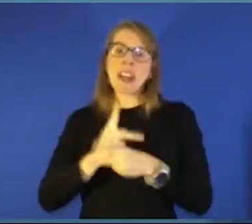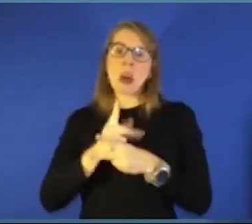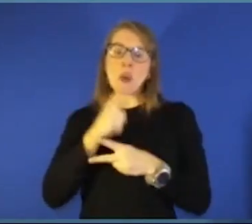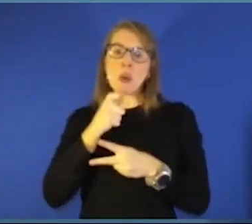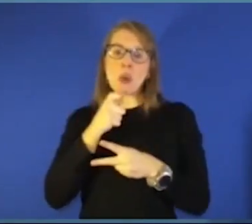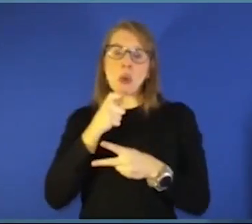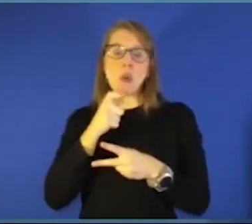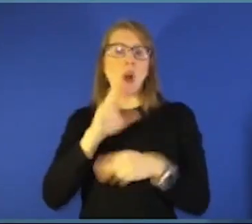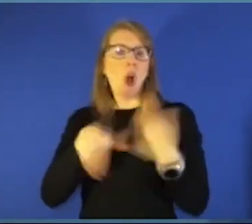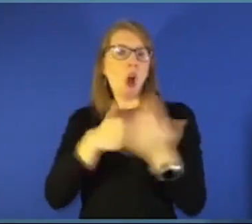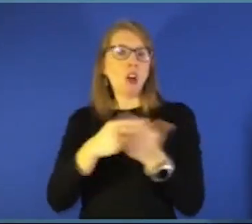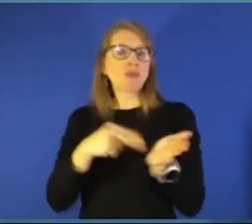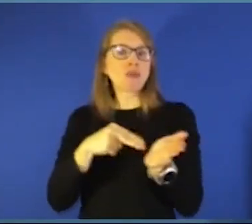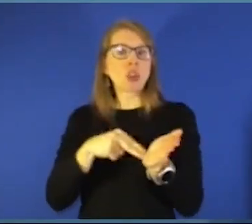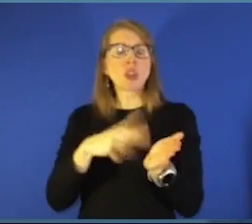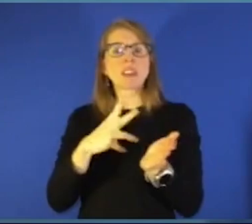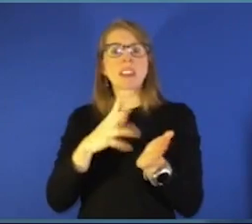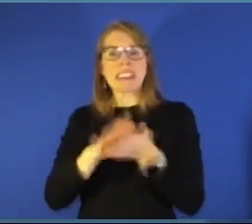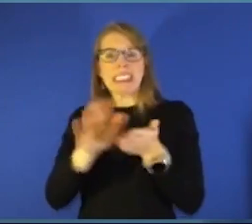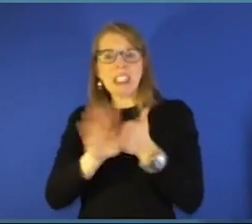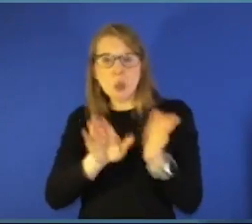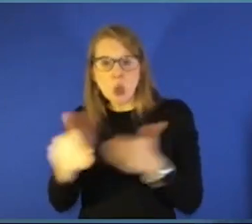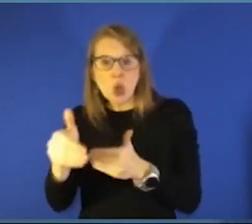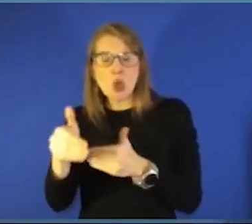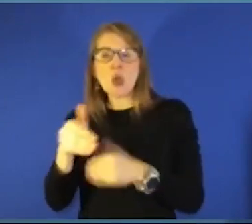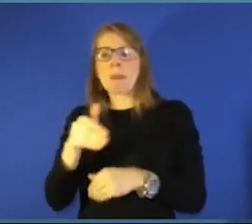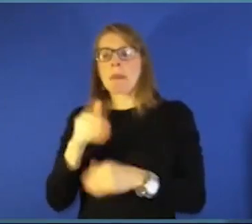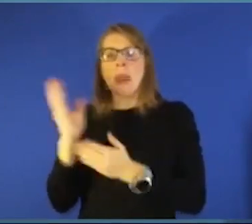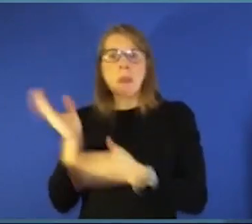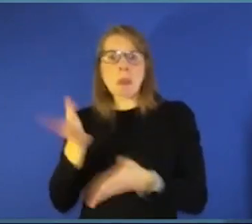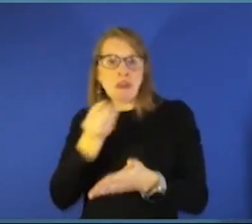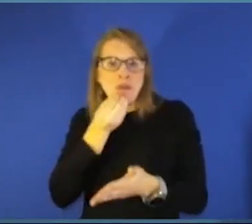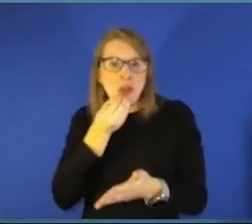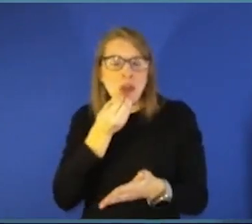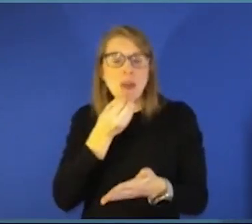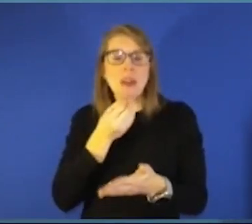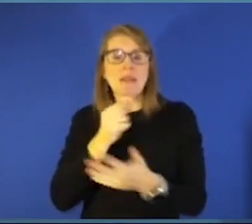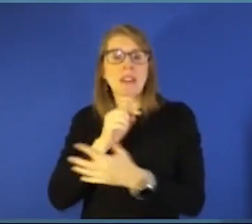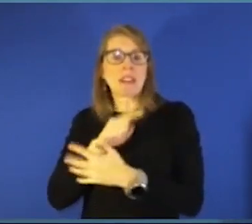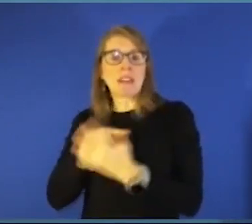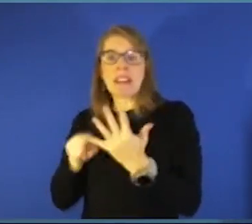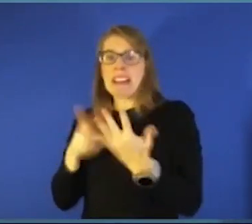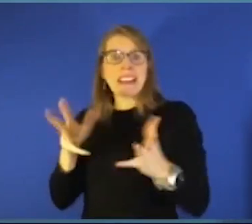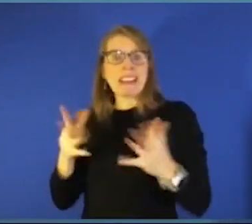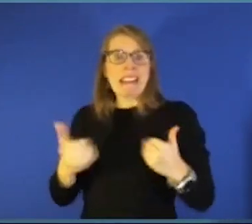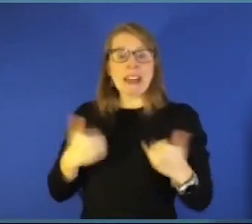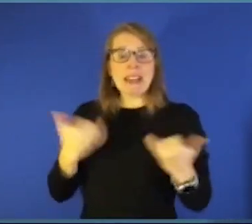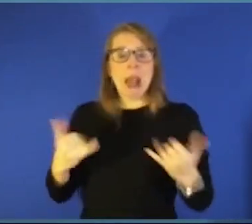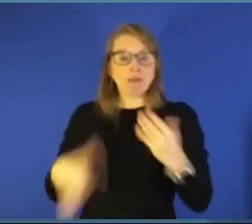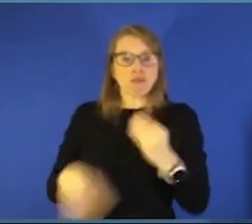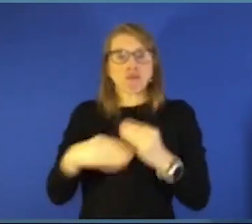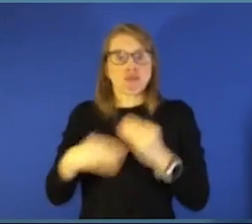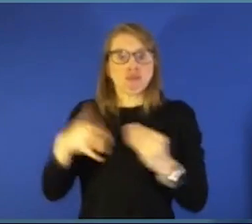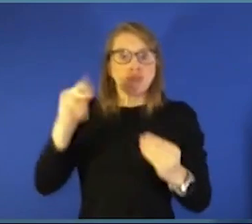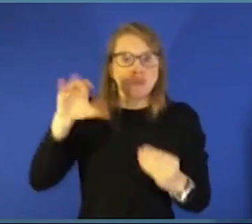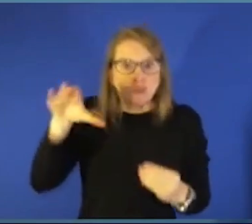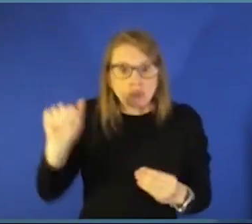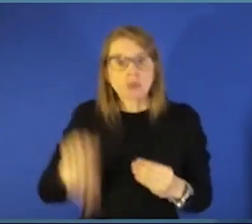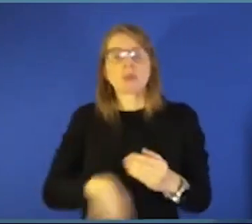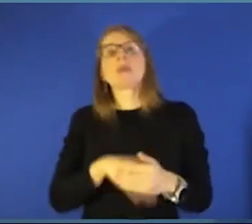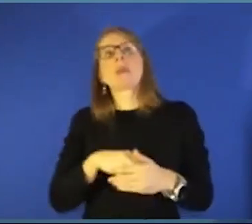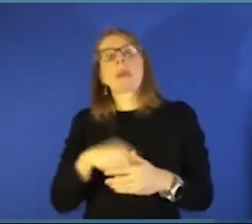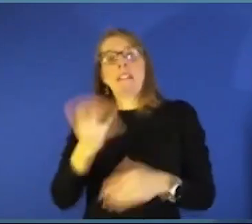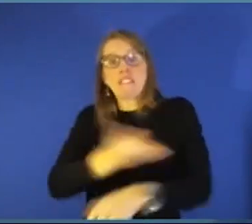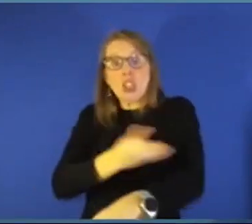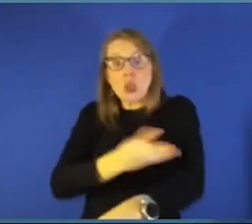the nurses, the folks cleaning the rooms, the folks bringing the meals. That's all we had. Now we have monoclonal antibody that we can